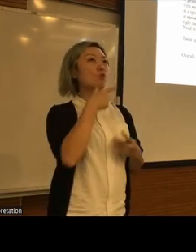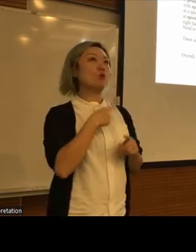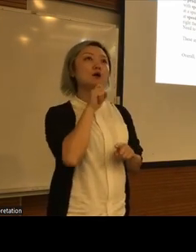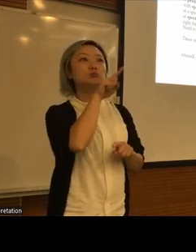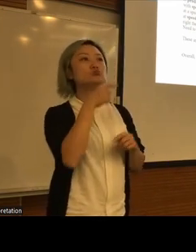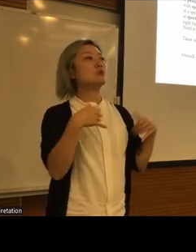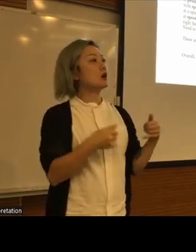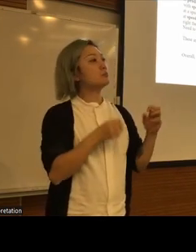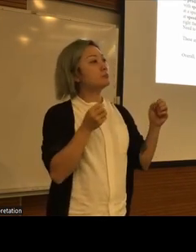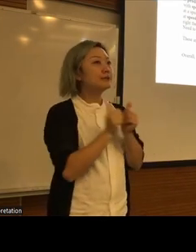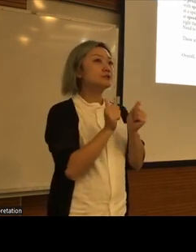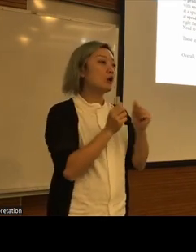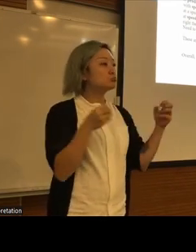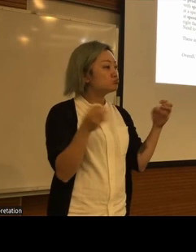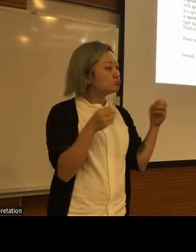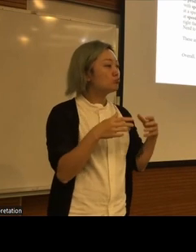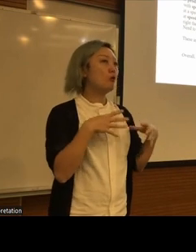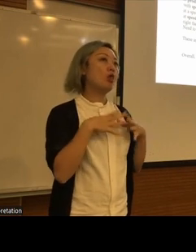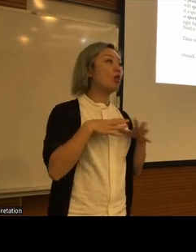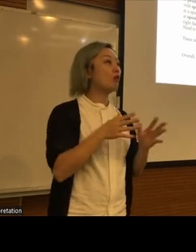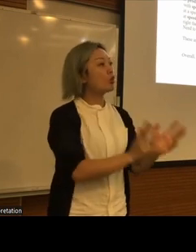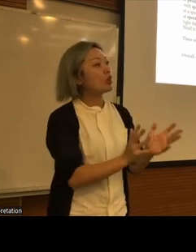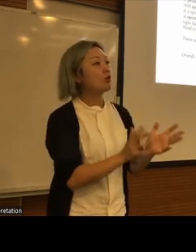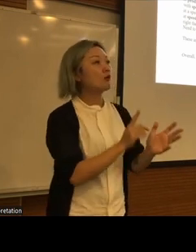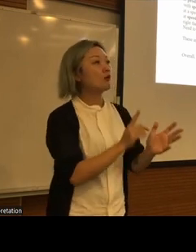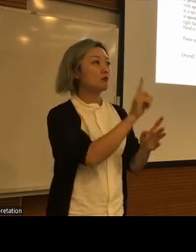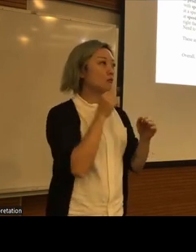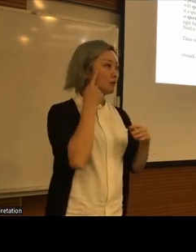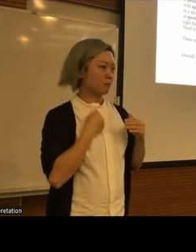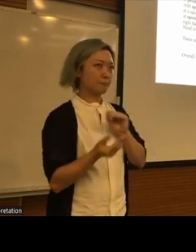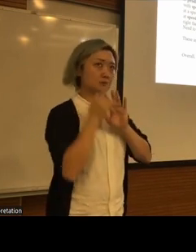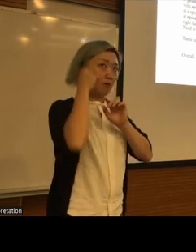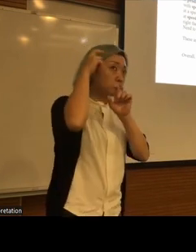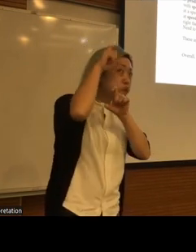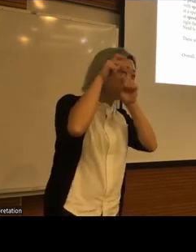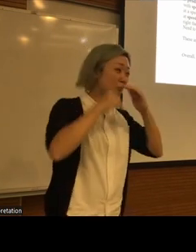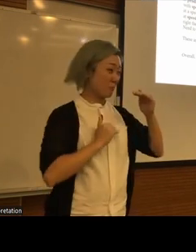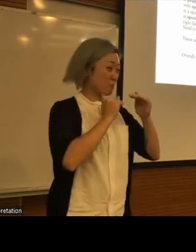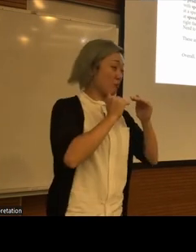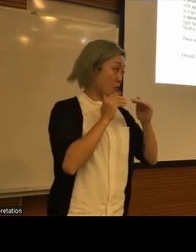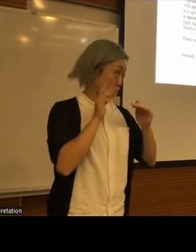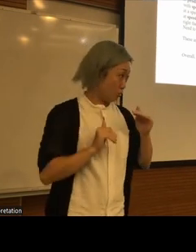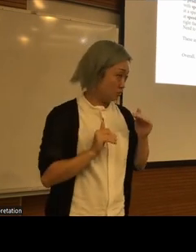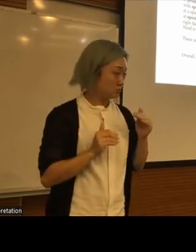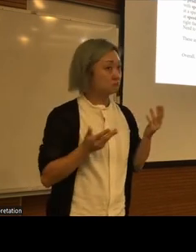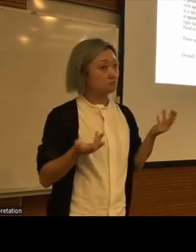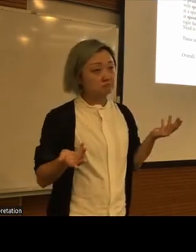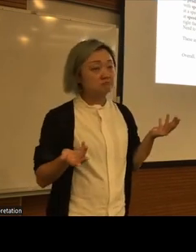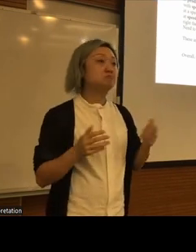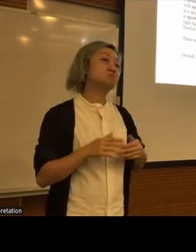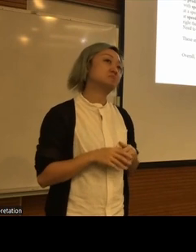your friends, to your neighbors, to a salesperson somewhere?